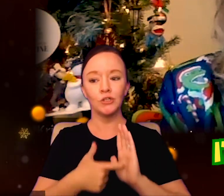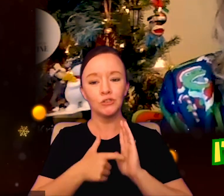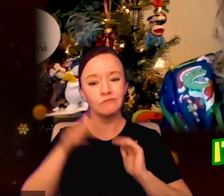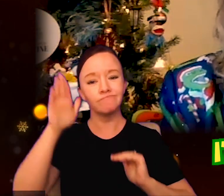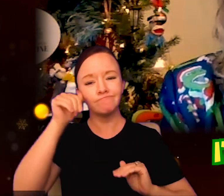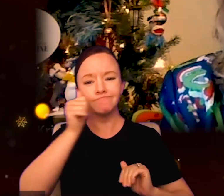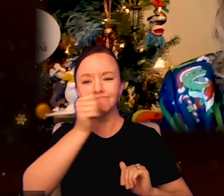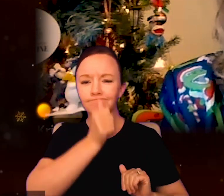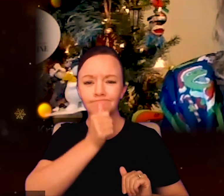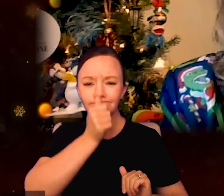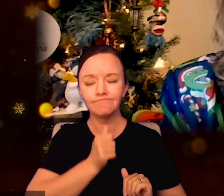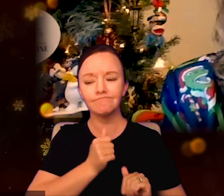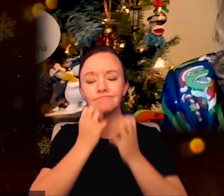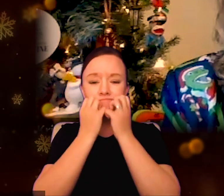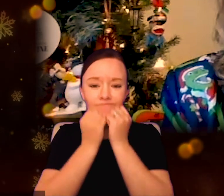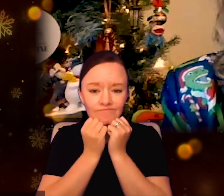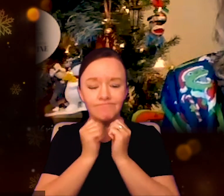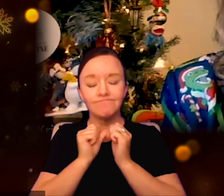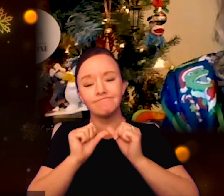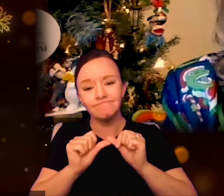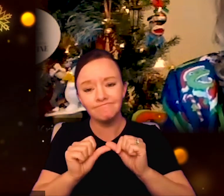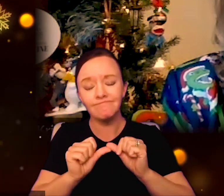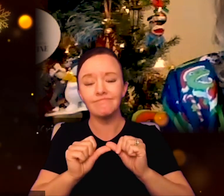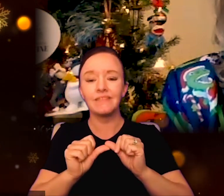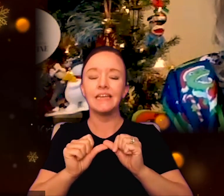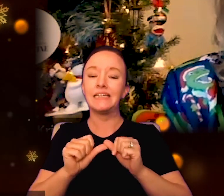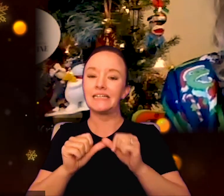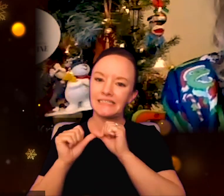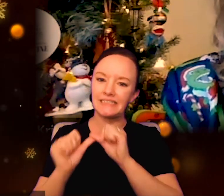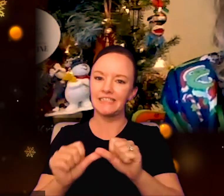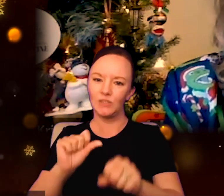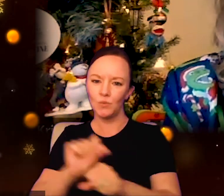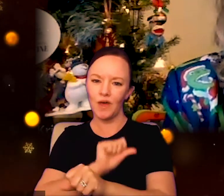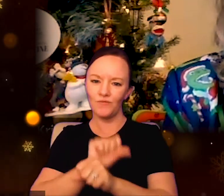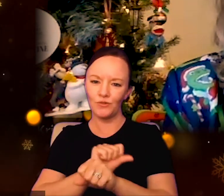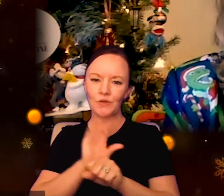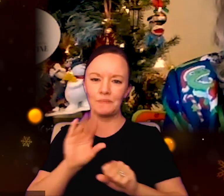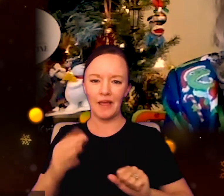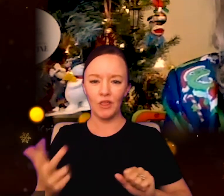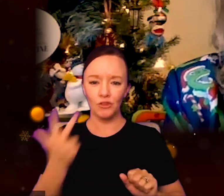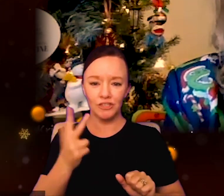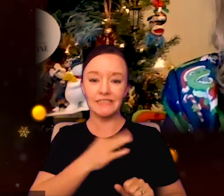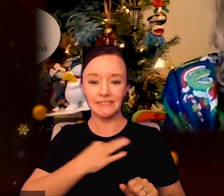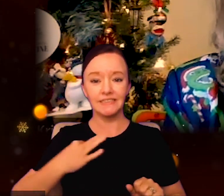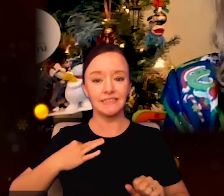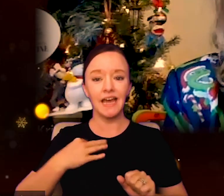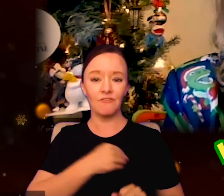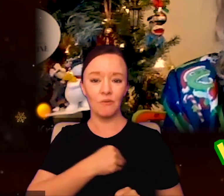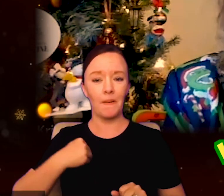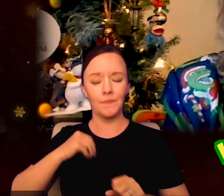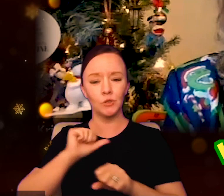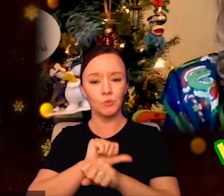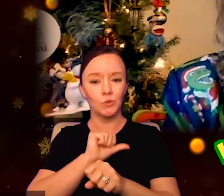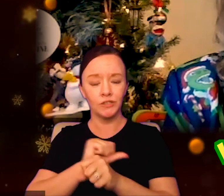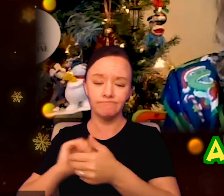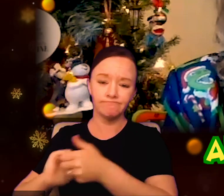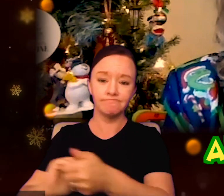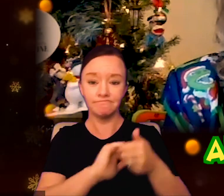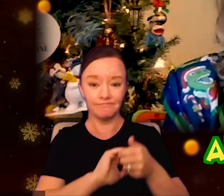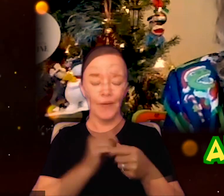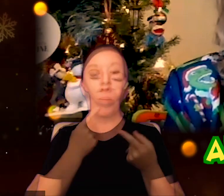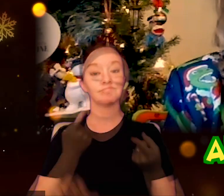took persistence, consistency, caring, and continued efforts by 3 staff members working as a